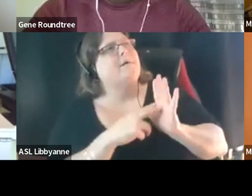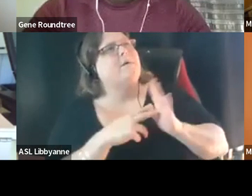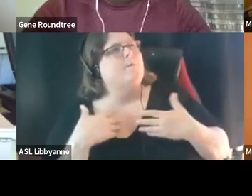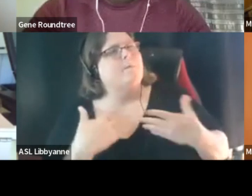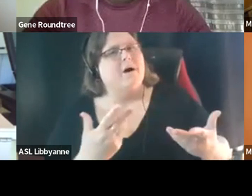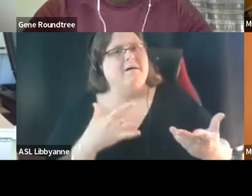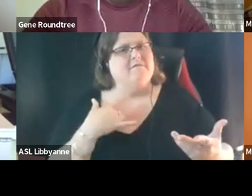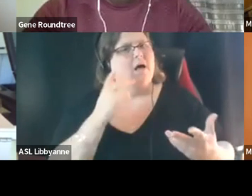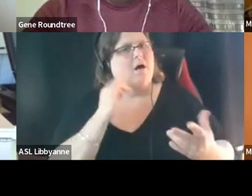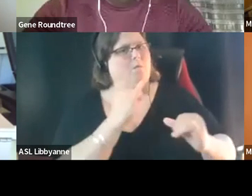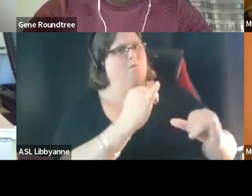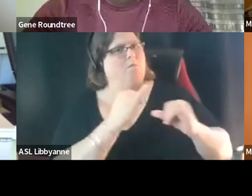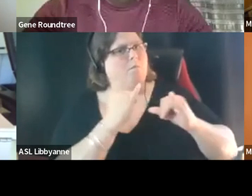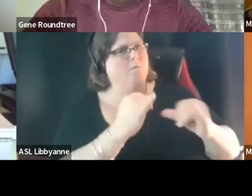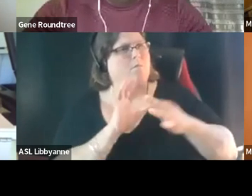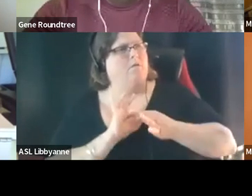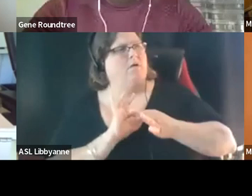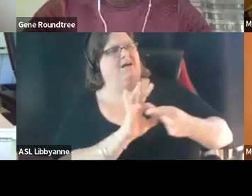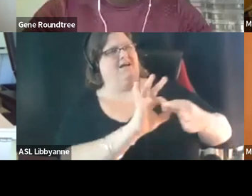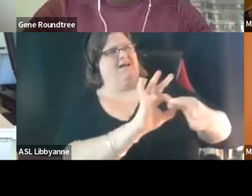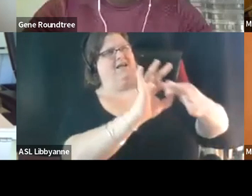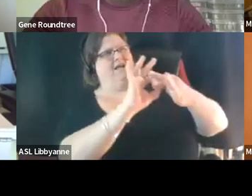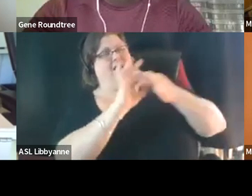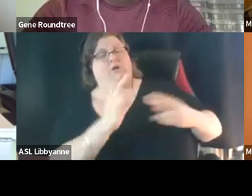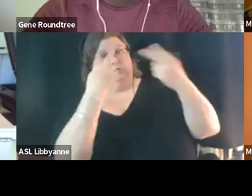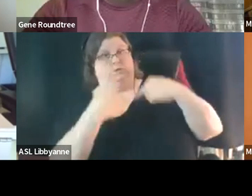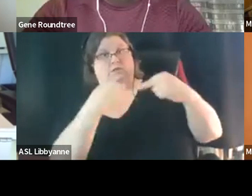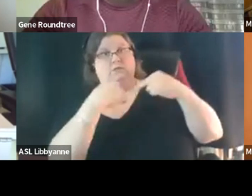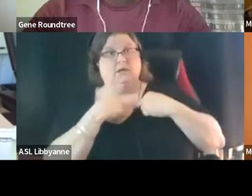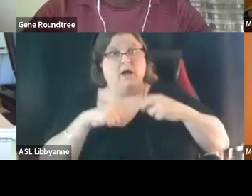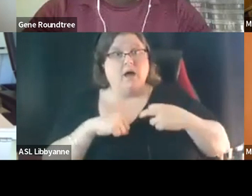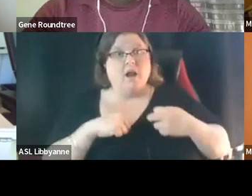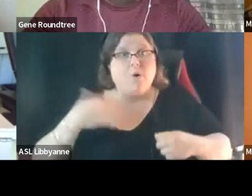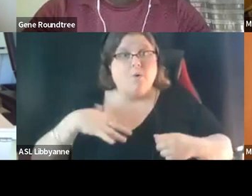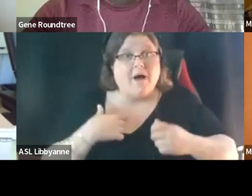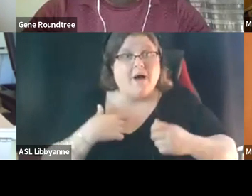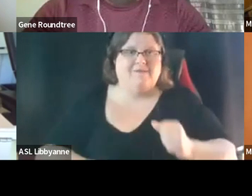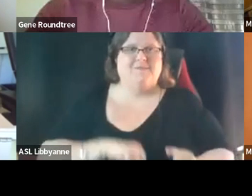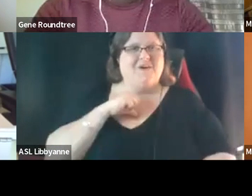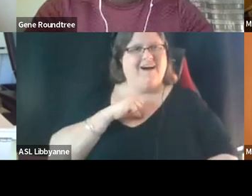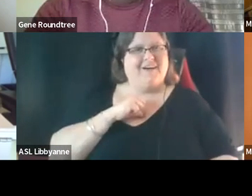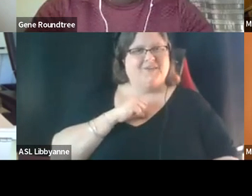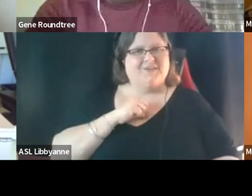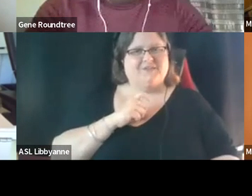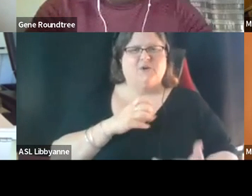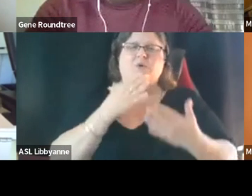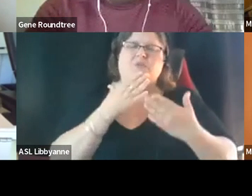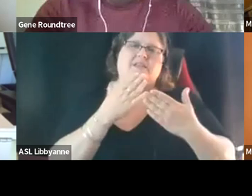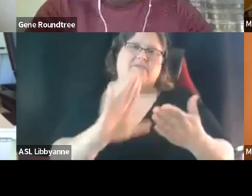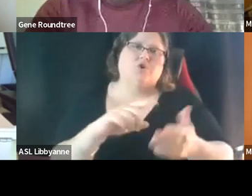feeling seen, connected, supported, and proud. Muchas gracias por su tiempo. Thank you for your